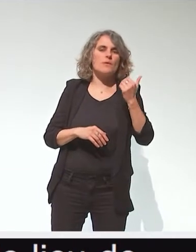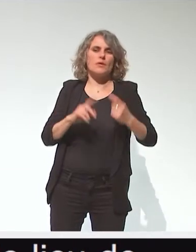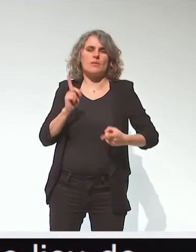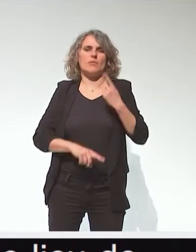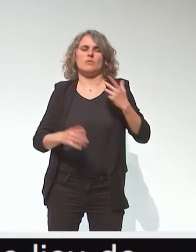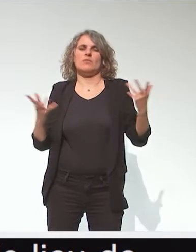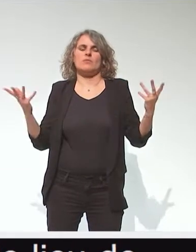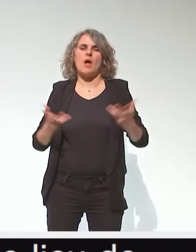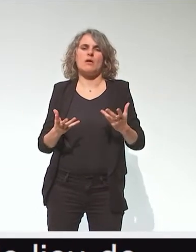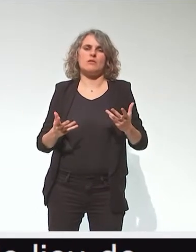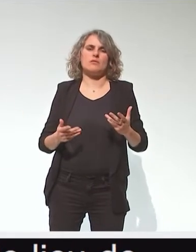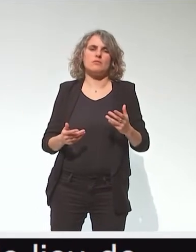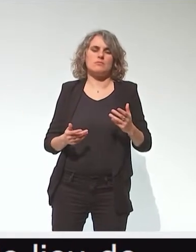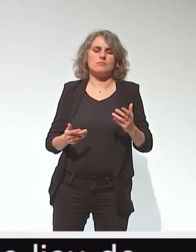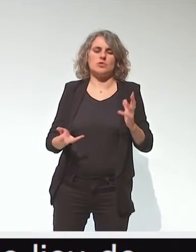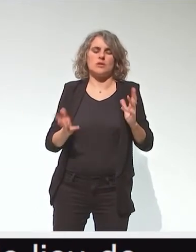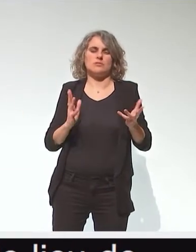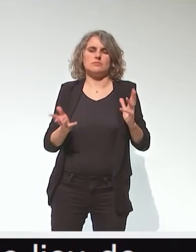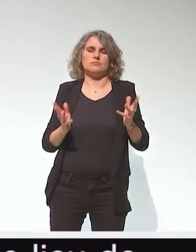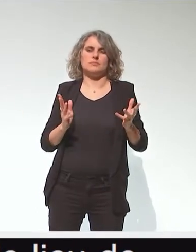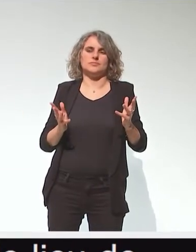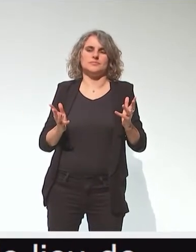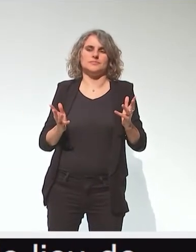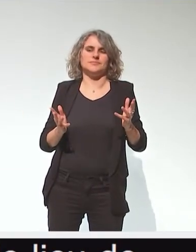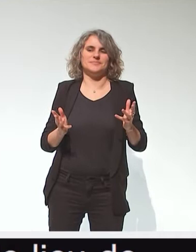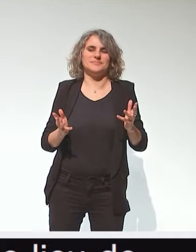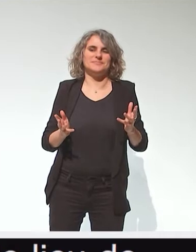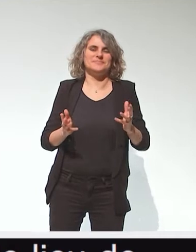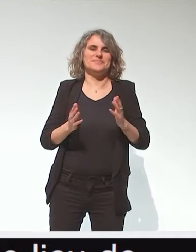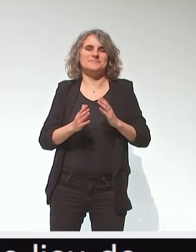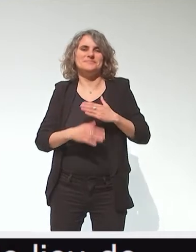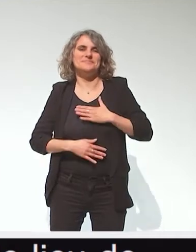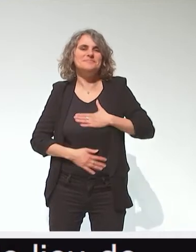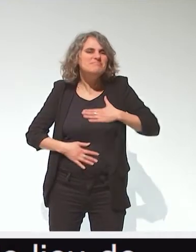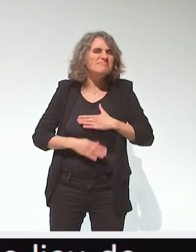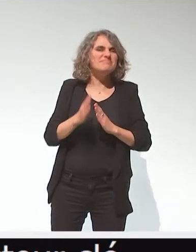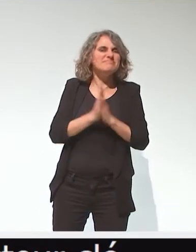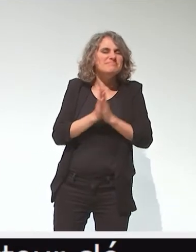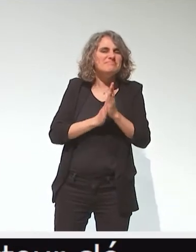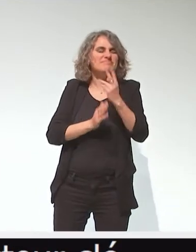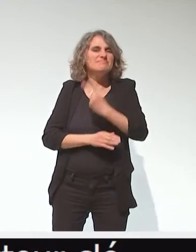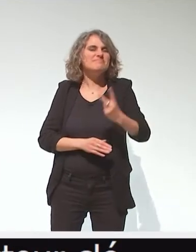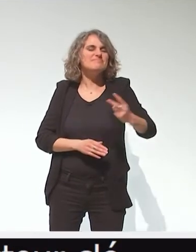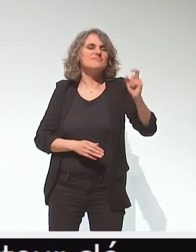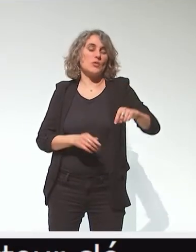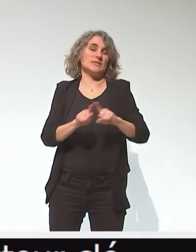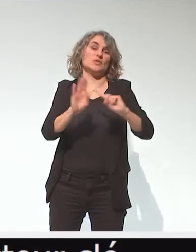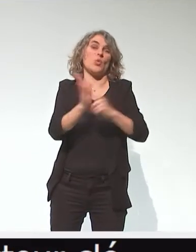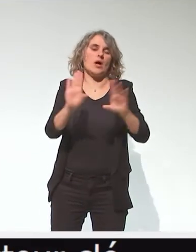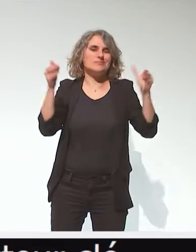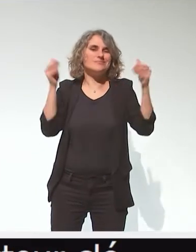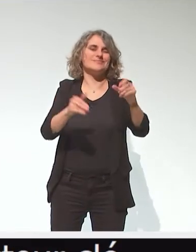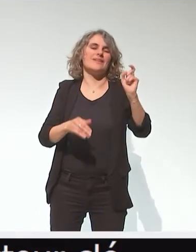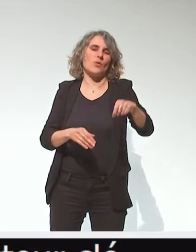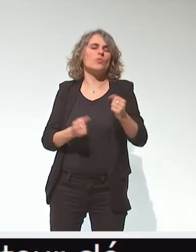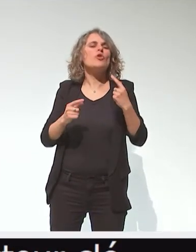We've mentioned the UN CRPD so many times today. Article 27 is a sturdy guarantee of non-discrimination